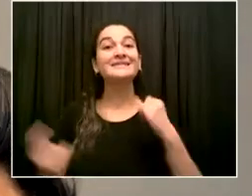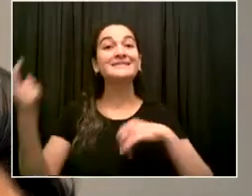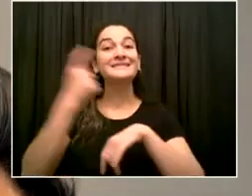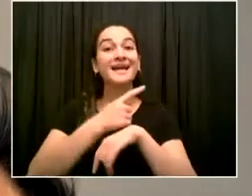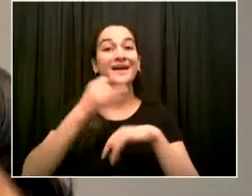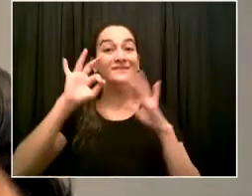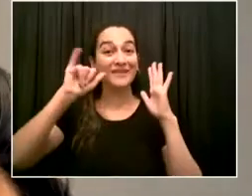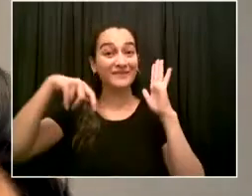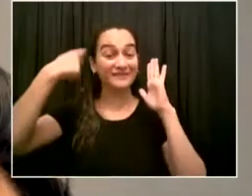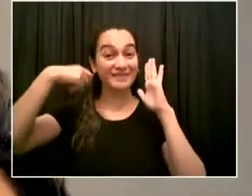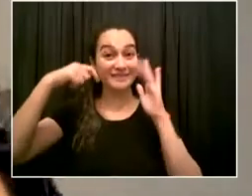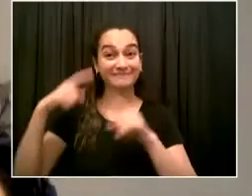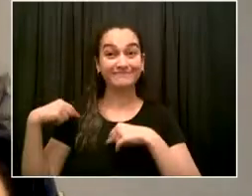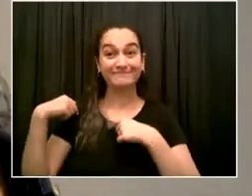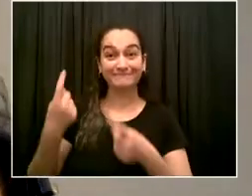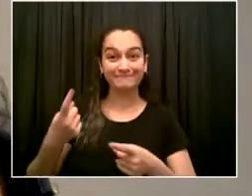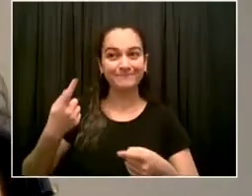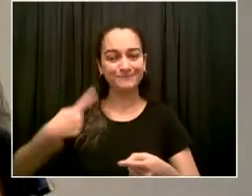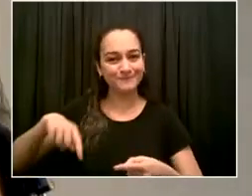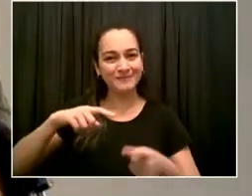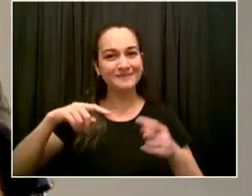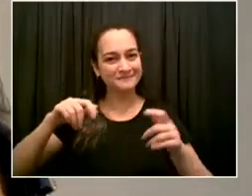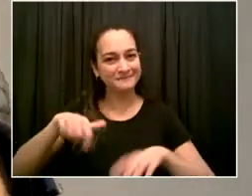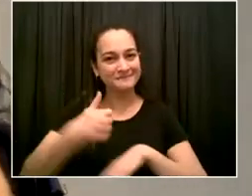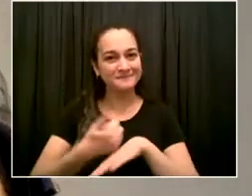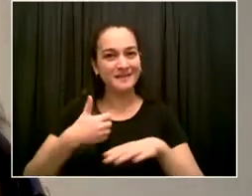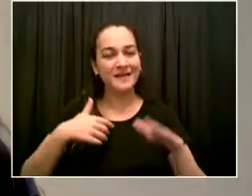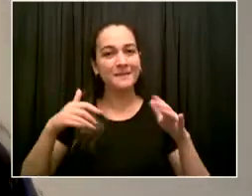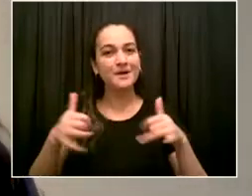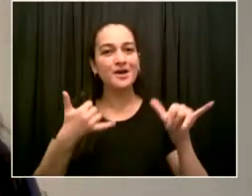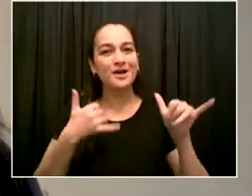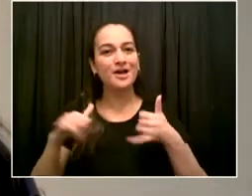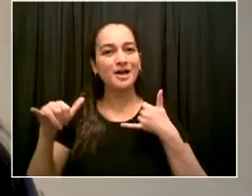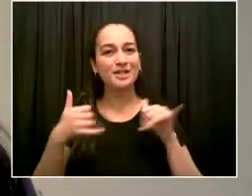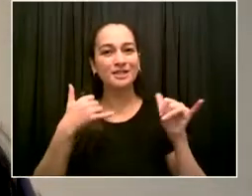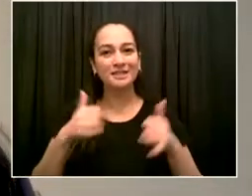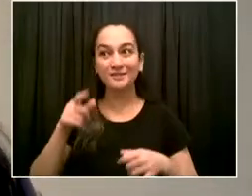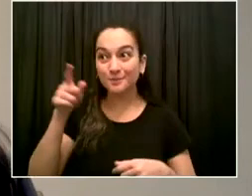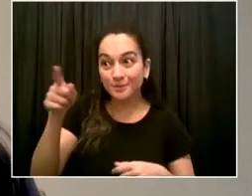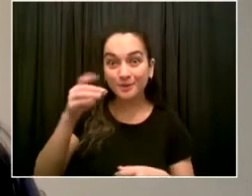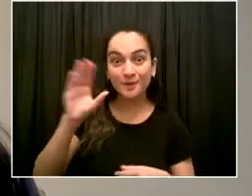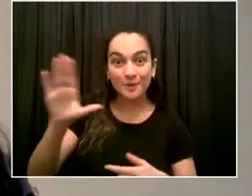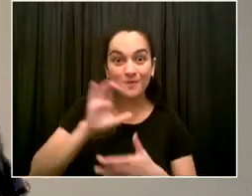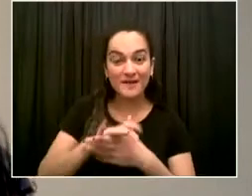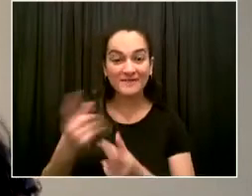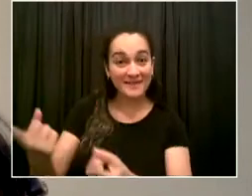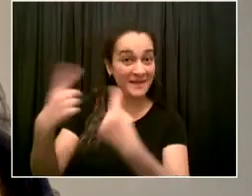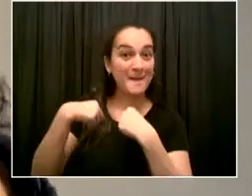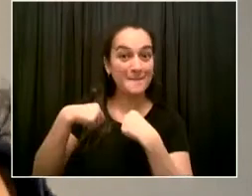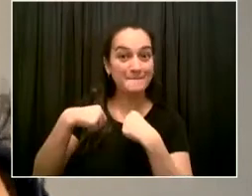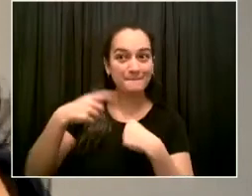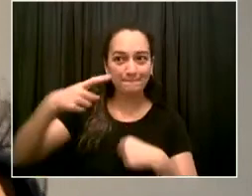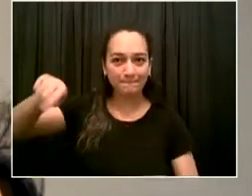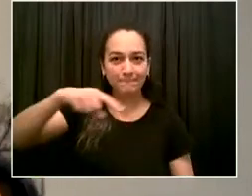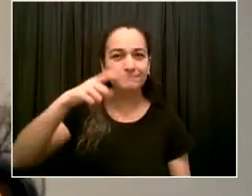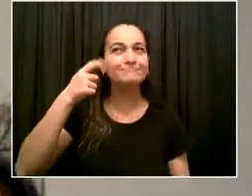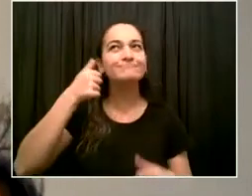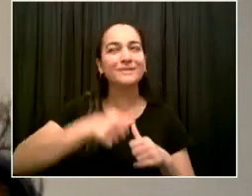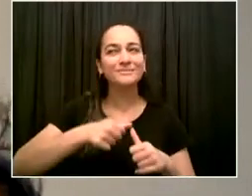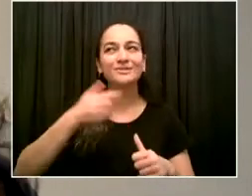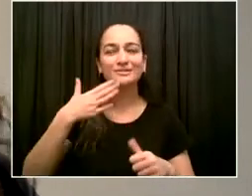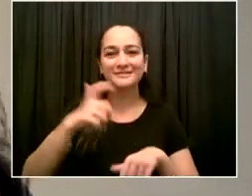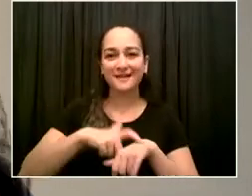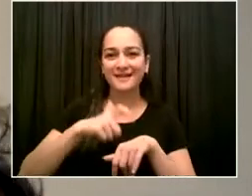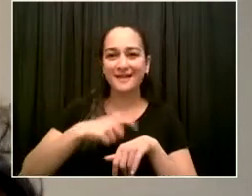great thrill and an honor to have the mayor of New York come and visit the show that you're shooting in New York. The essence of